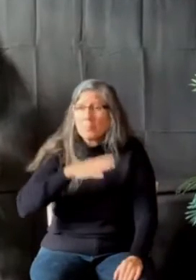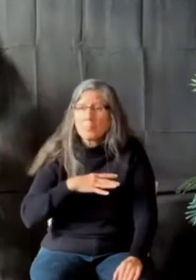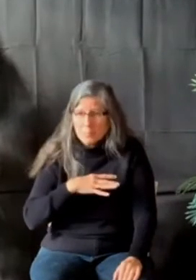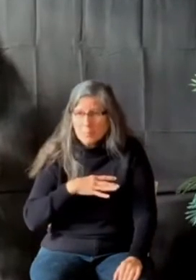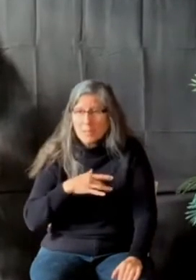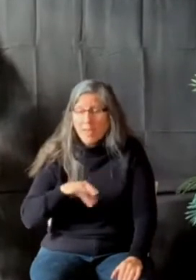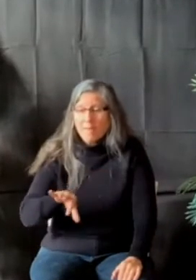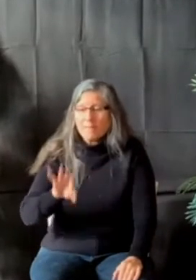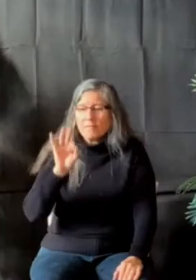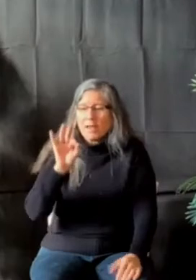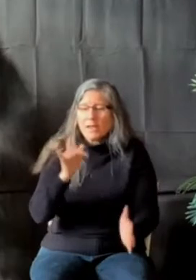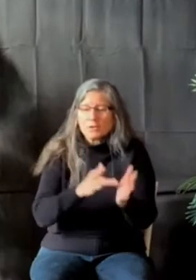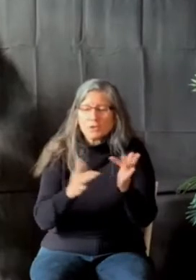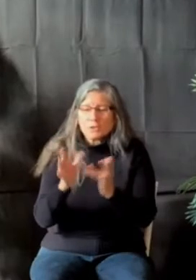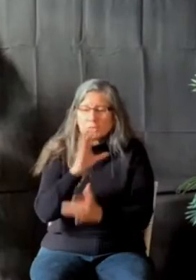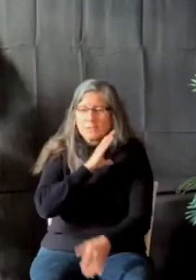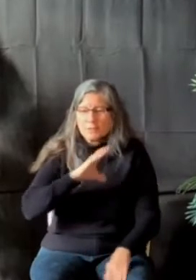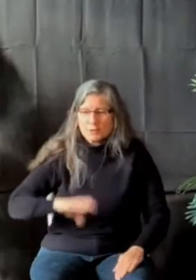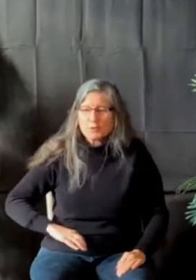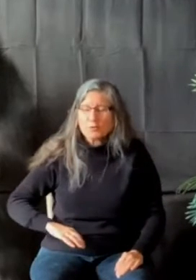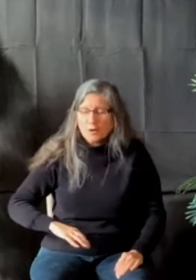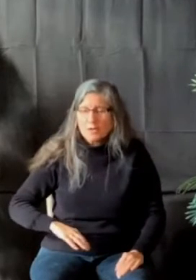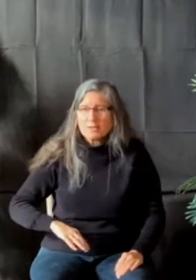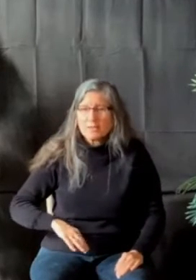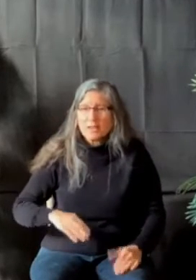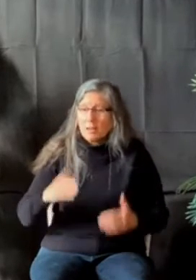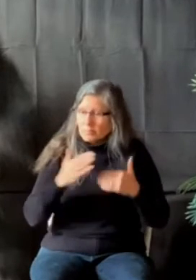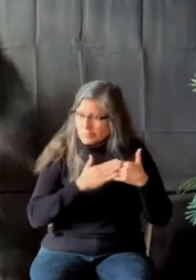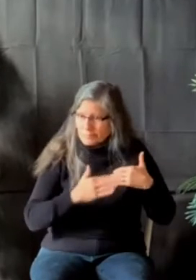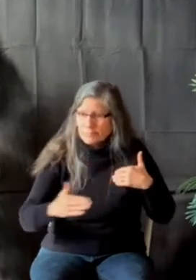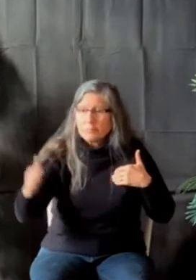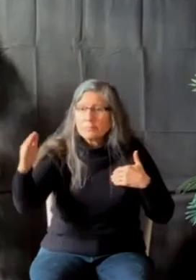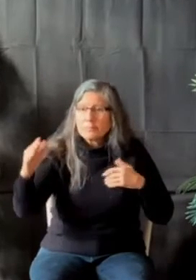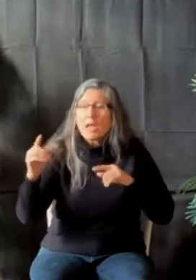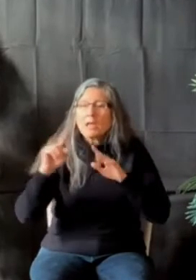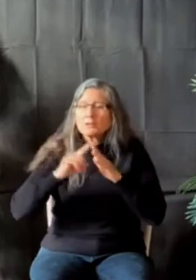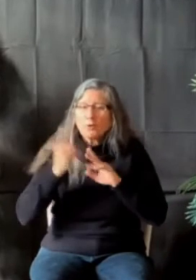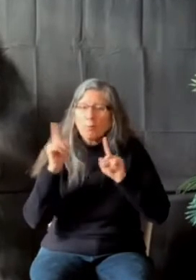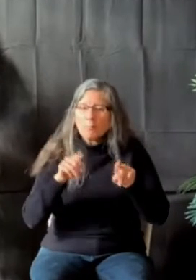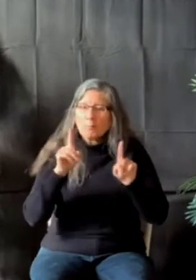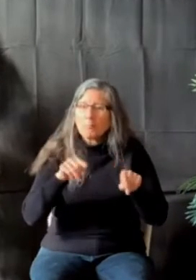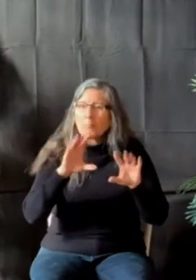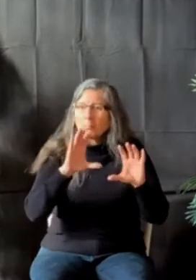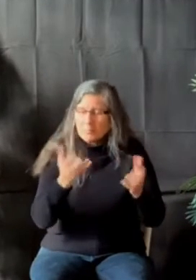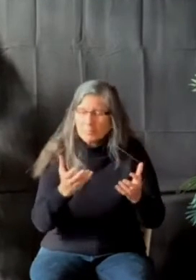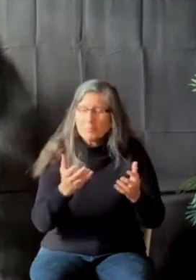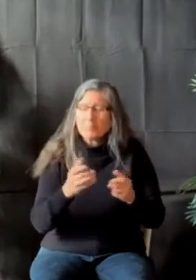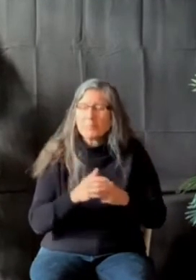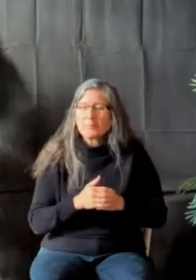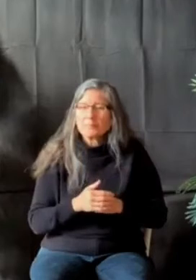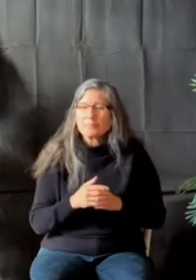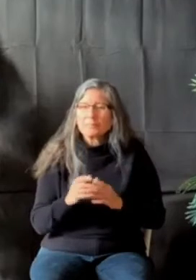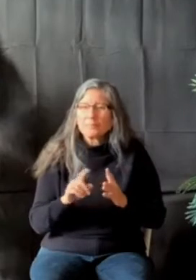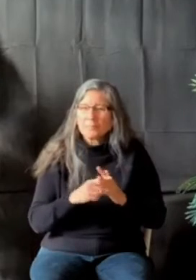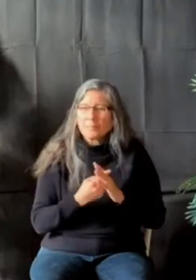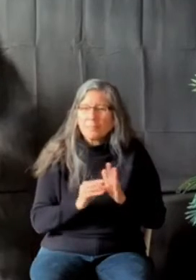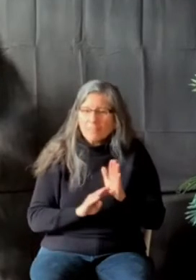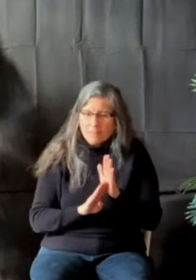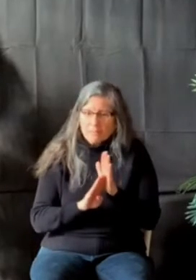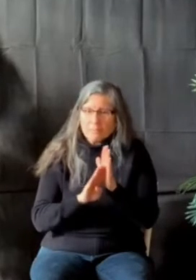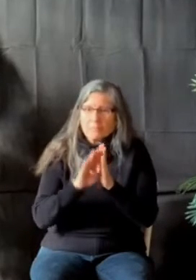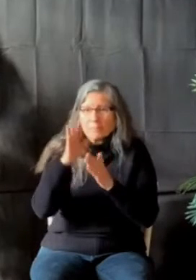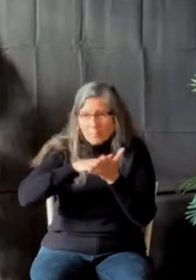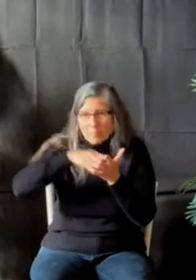found Jesus Christ. From that day forward, he began to attend the classes. He began to grow and